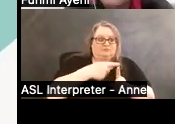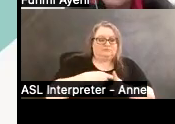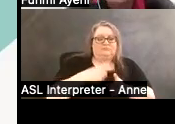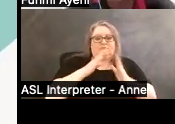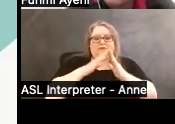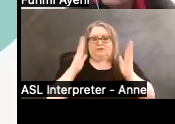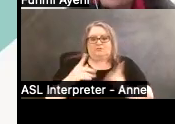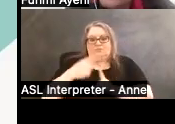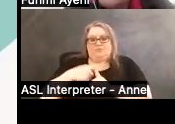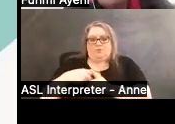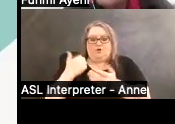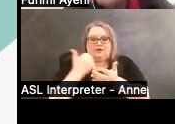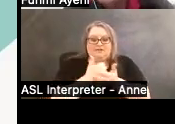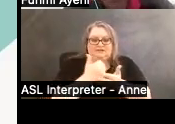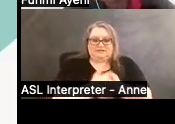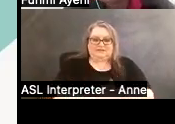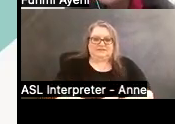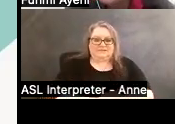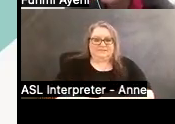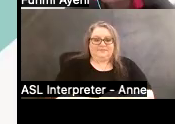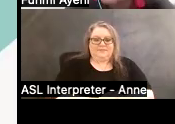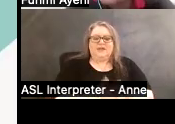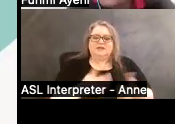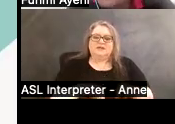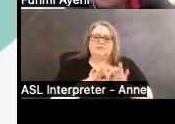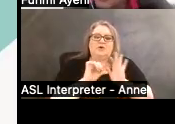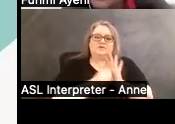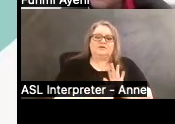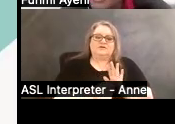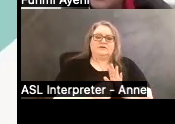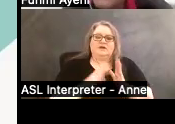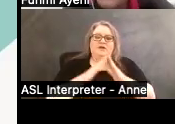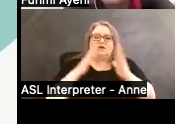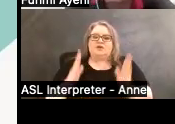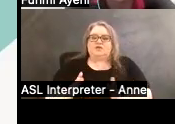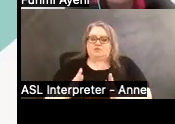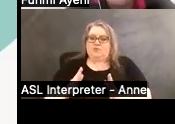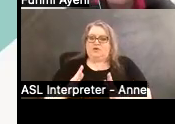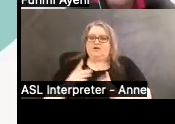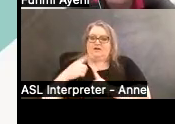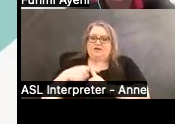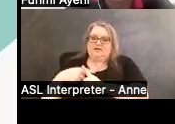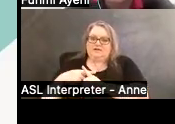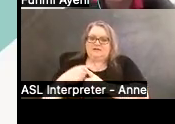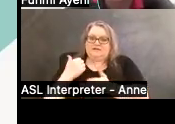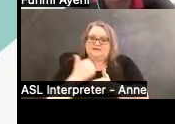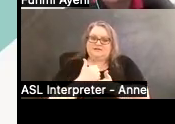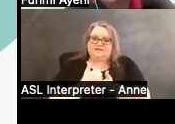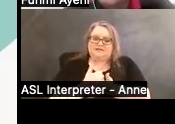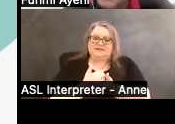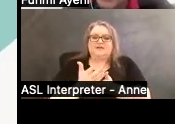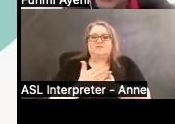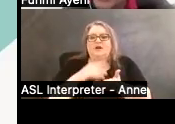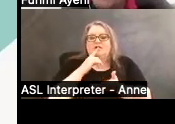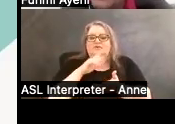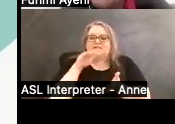assistance. It's also really important to emphasize the mortgage assistance portion of this, because part of really